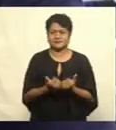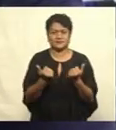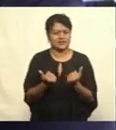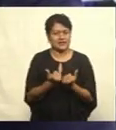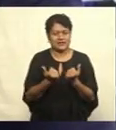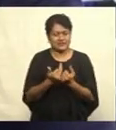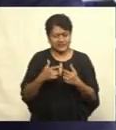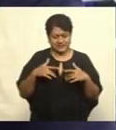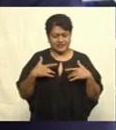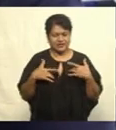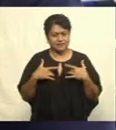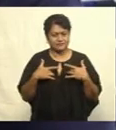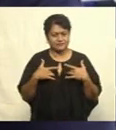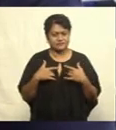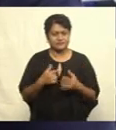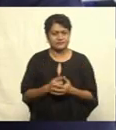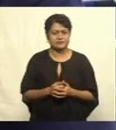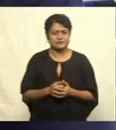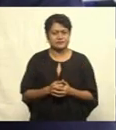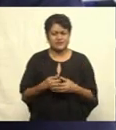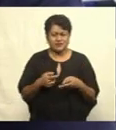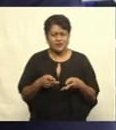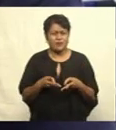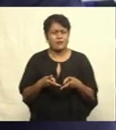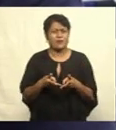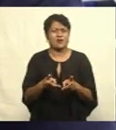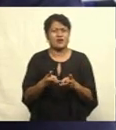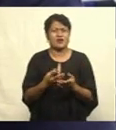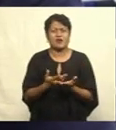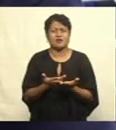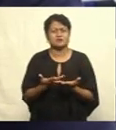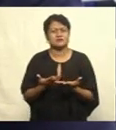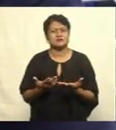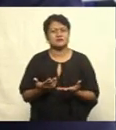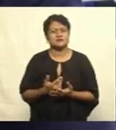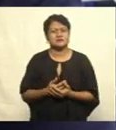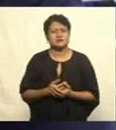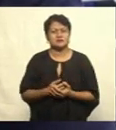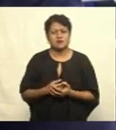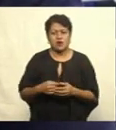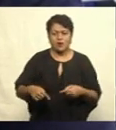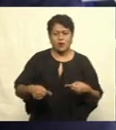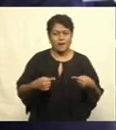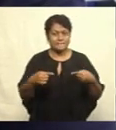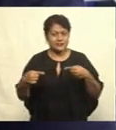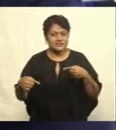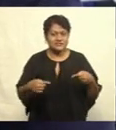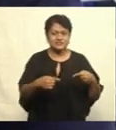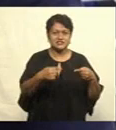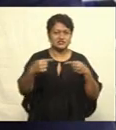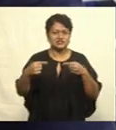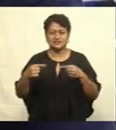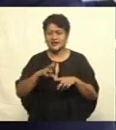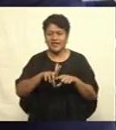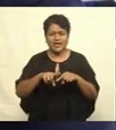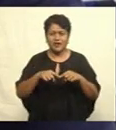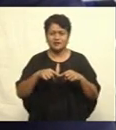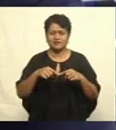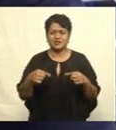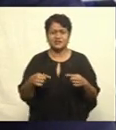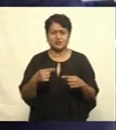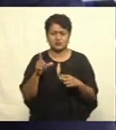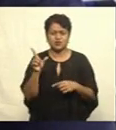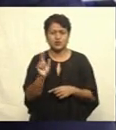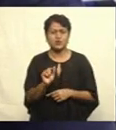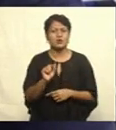challenges, especially, every step of the way. Obviously, there's competition in every aspect of life, and